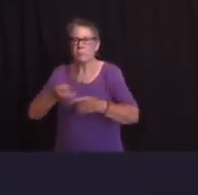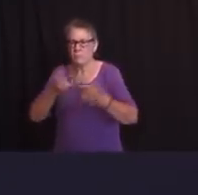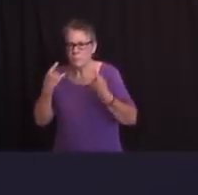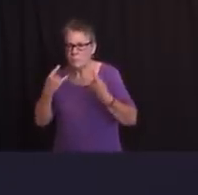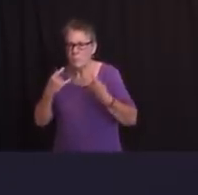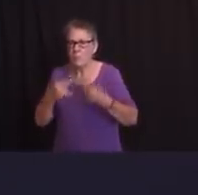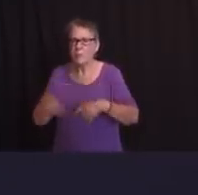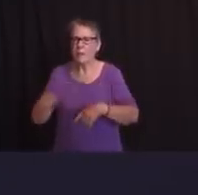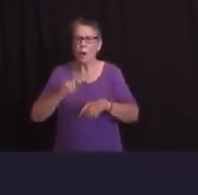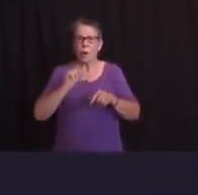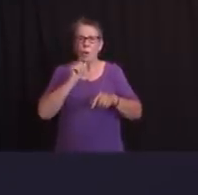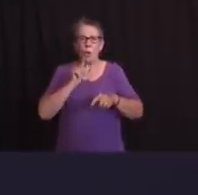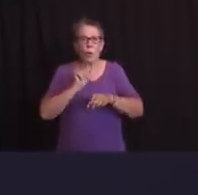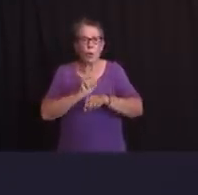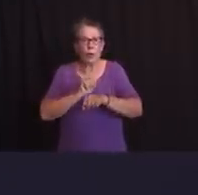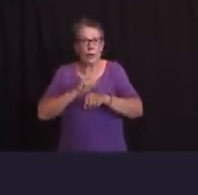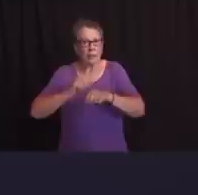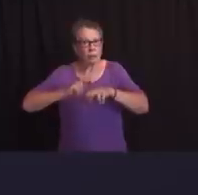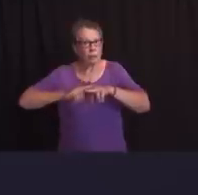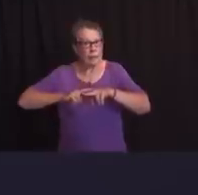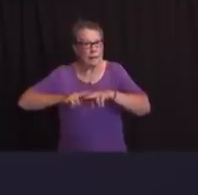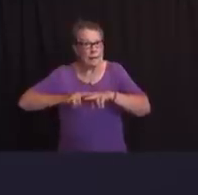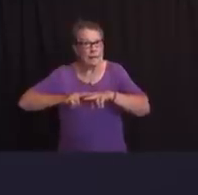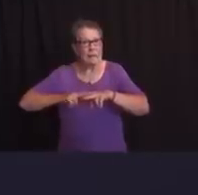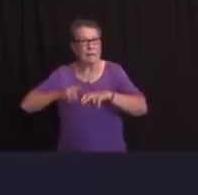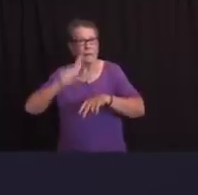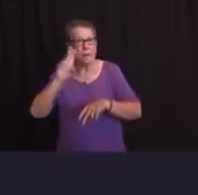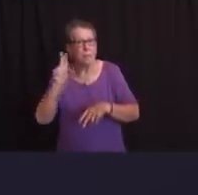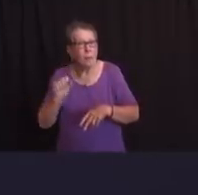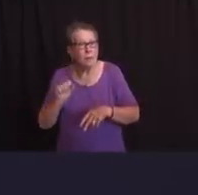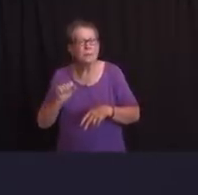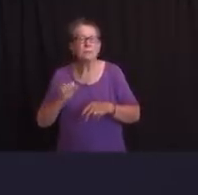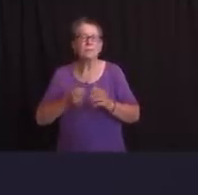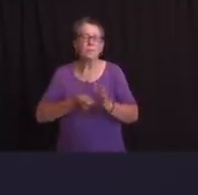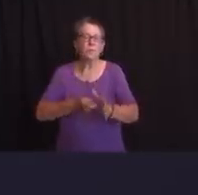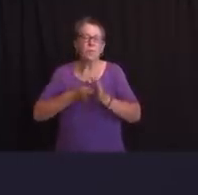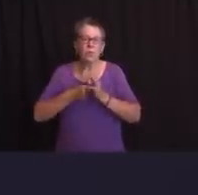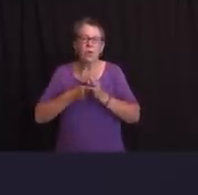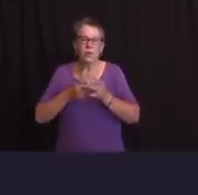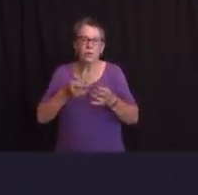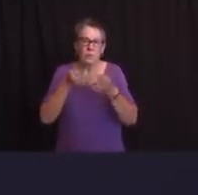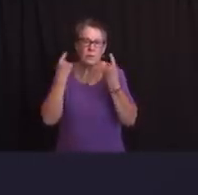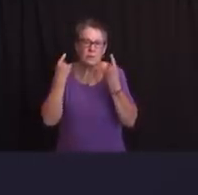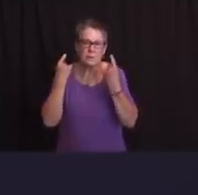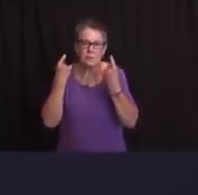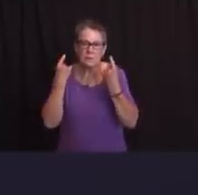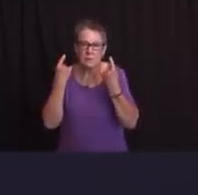Elise. I can assure you politics is not part of the equation. We've